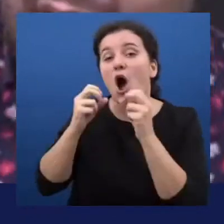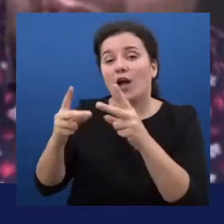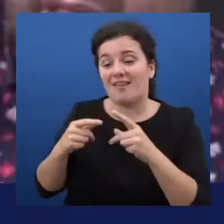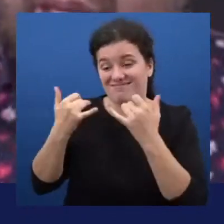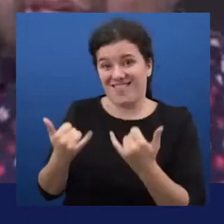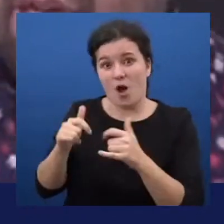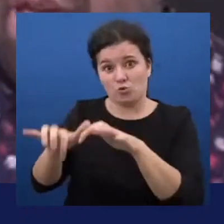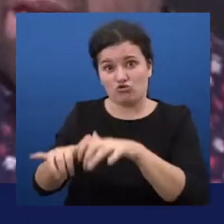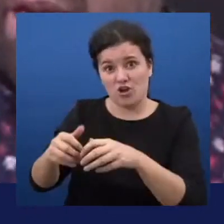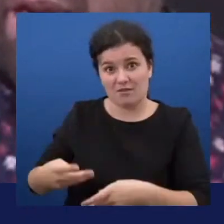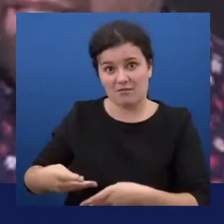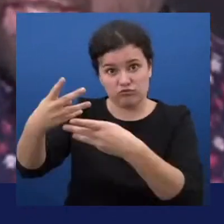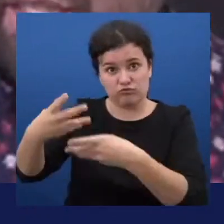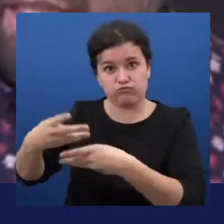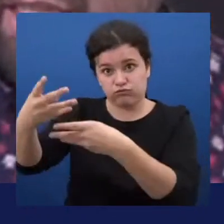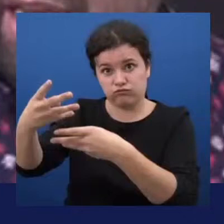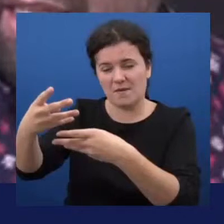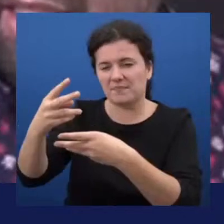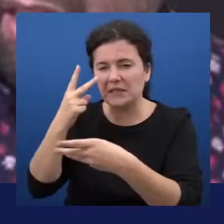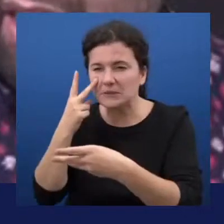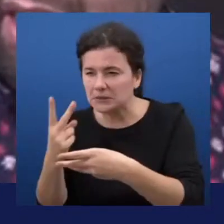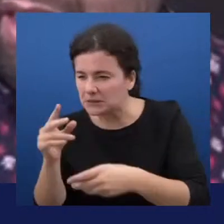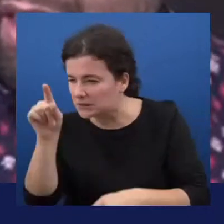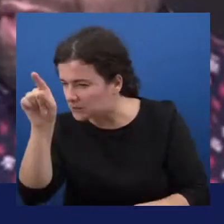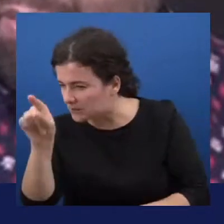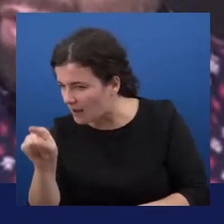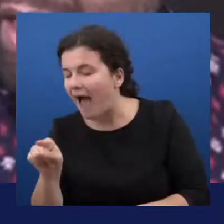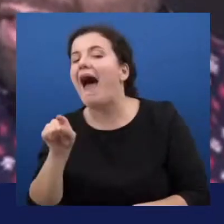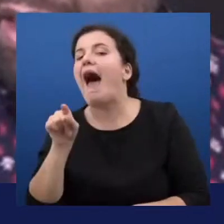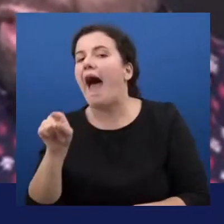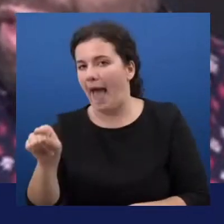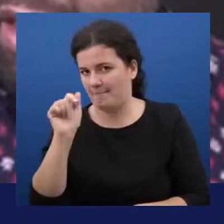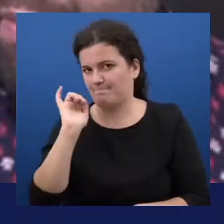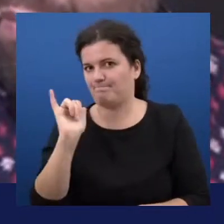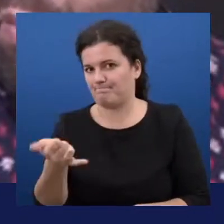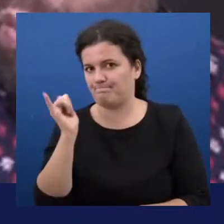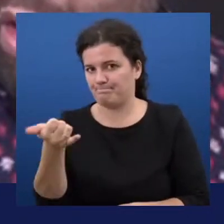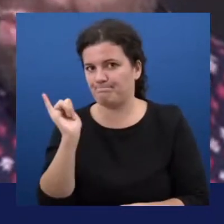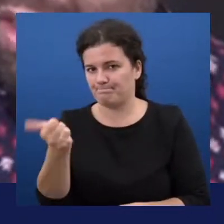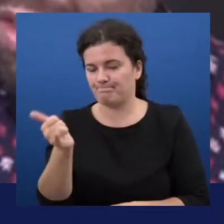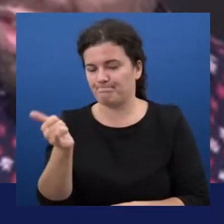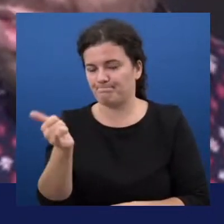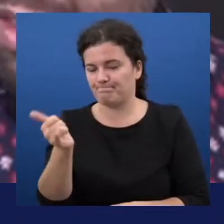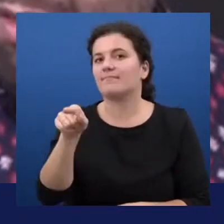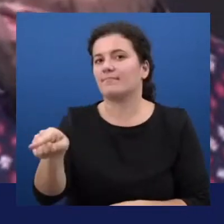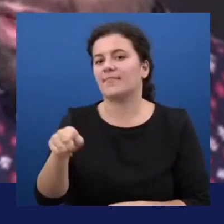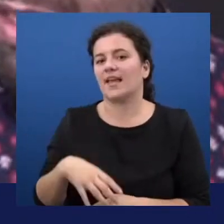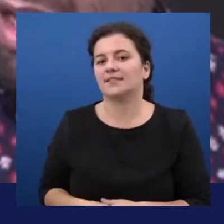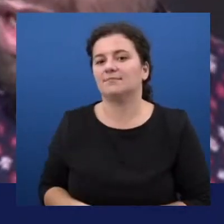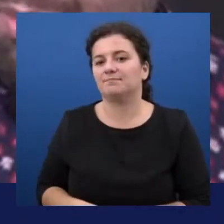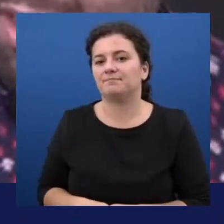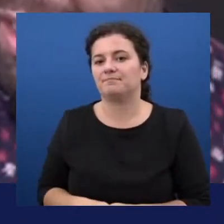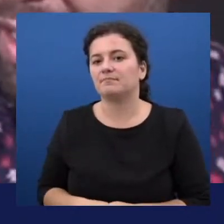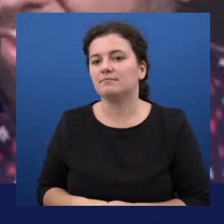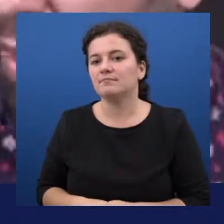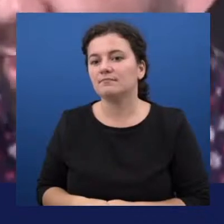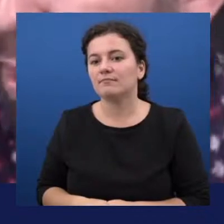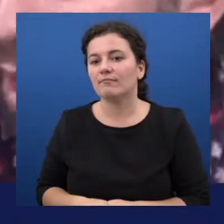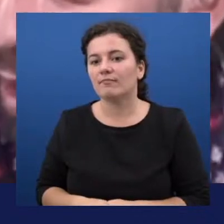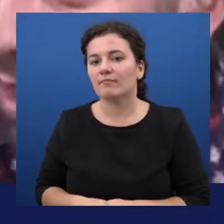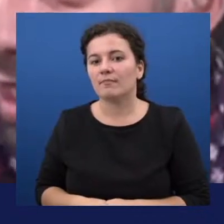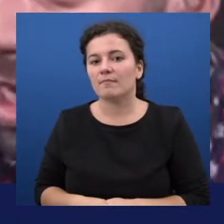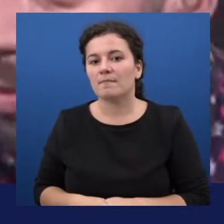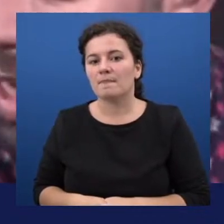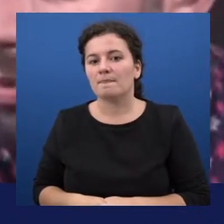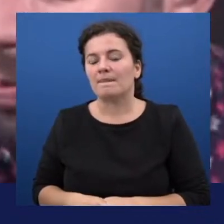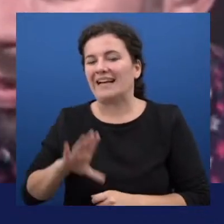here. Yes, indeed. That is indeed the right one, but it's a different, that's an object detection one.